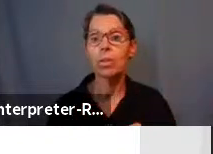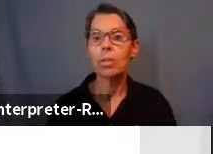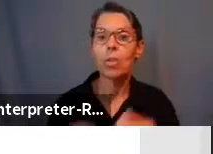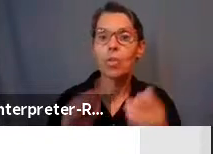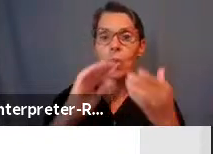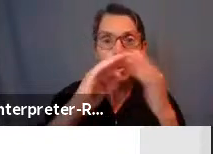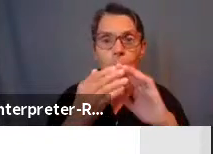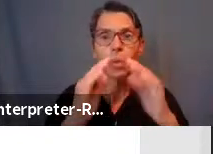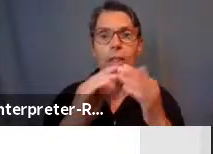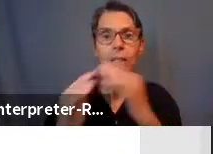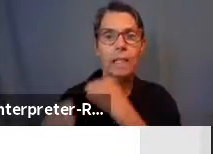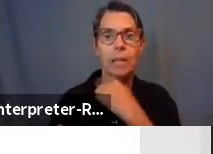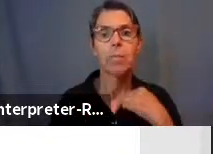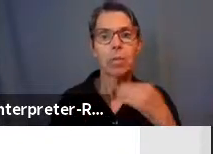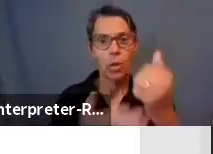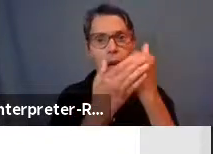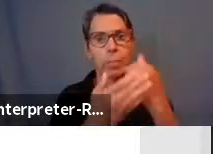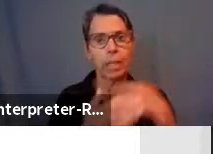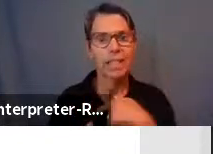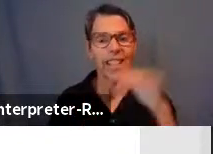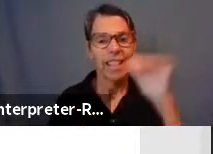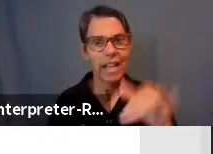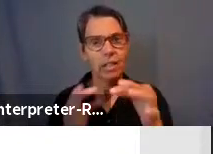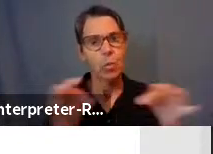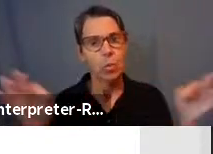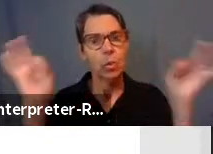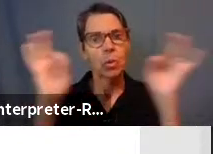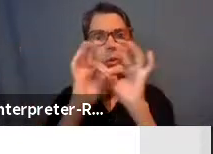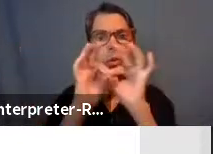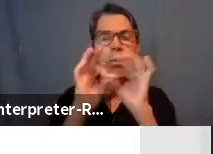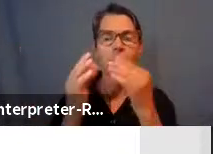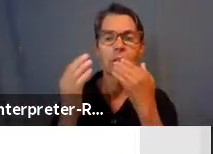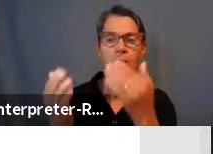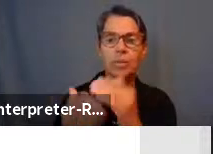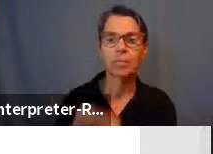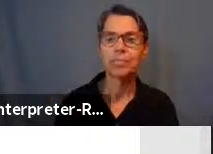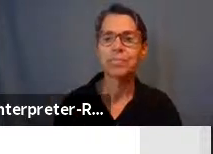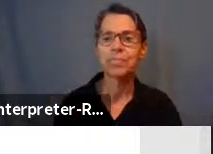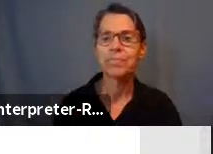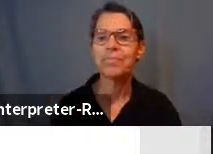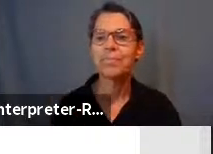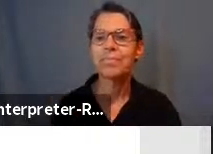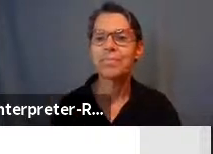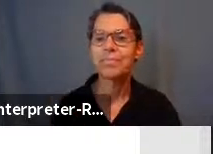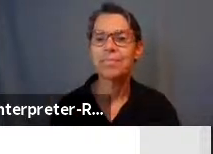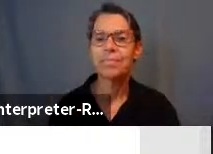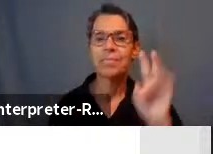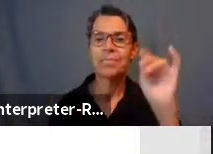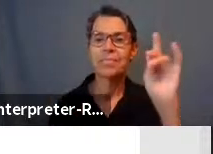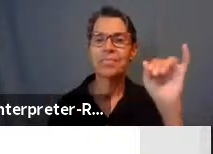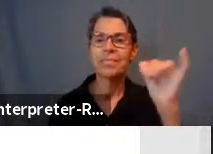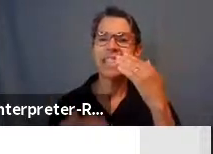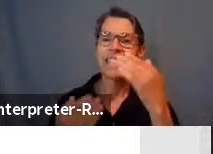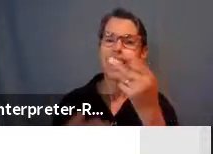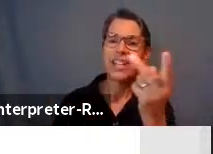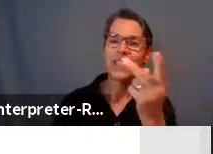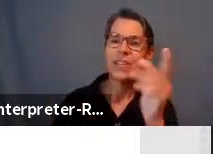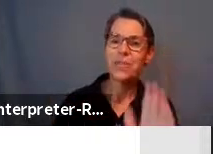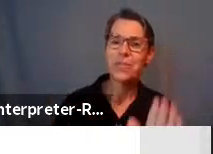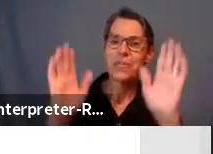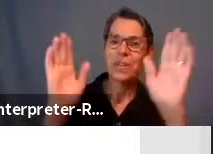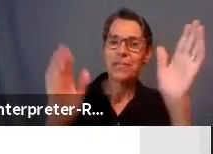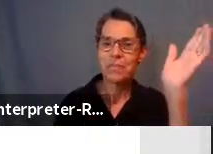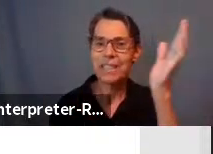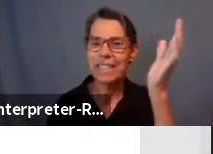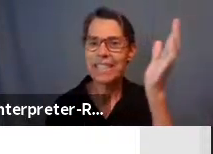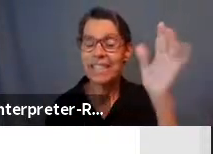day. Thank you. Great. Well, thank you both so much for your wonderful presentations and